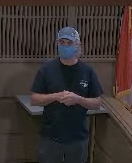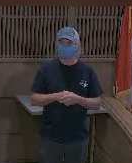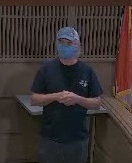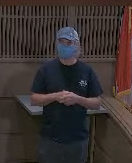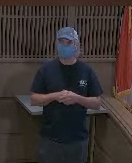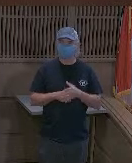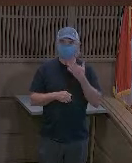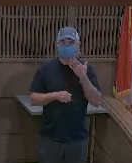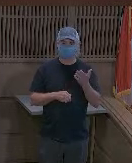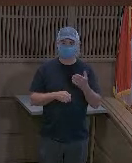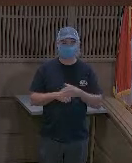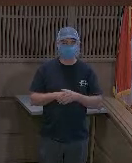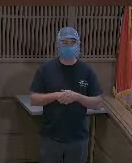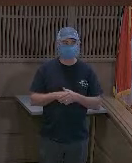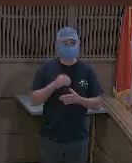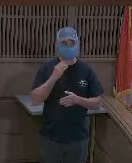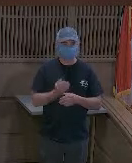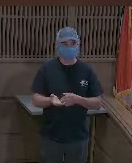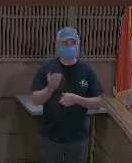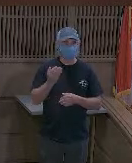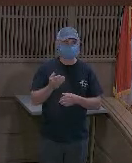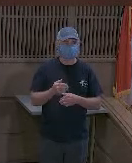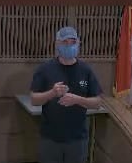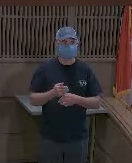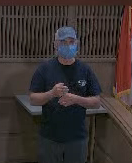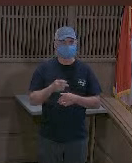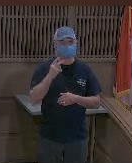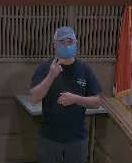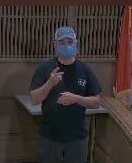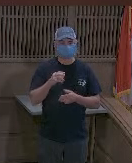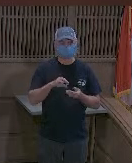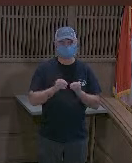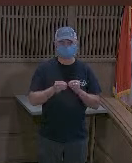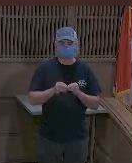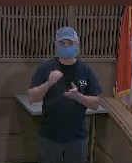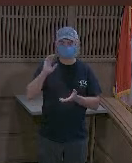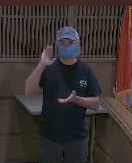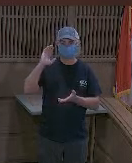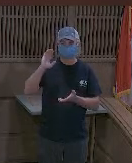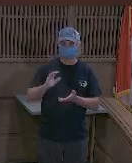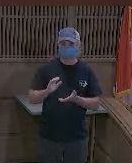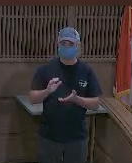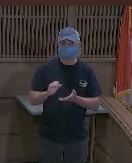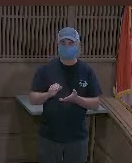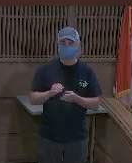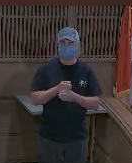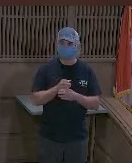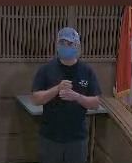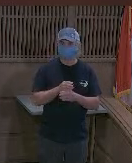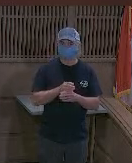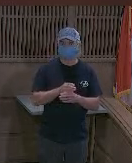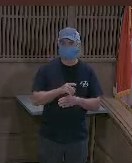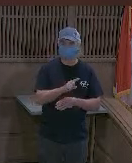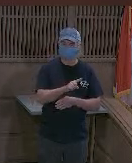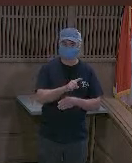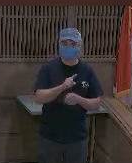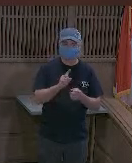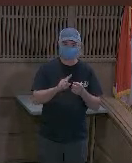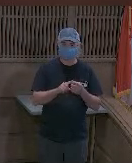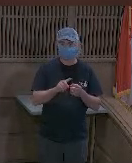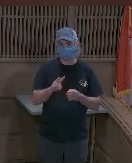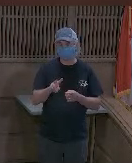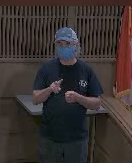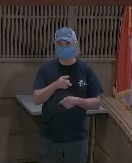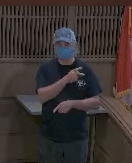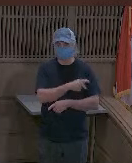Thank you, Chief. Good morning. We have seen a decrease in the COVID cases. We're averaging between 1 to 2 patients per day,